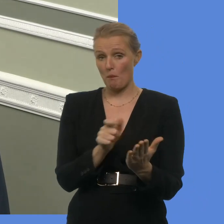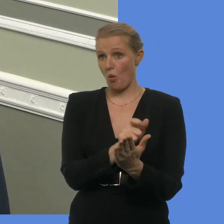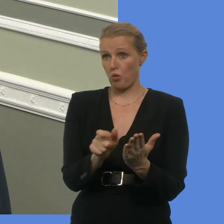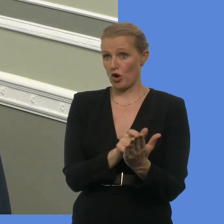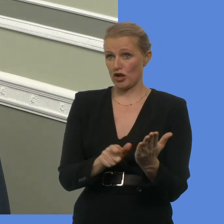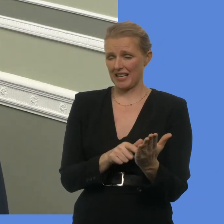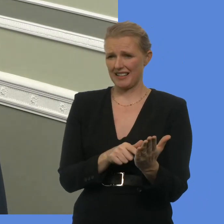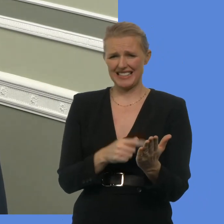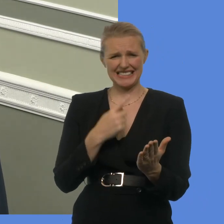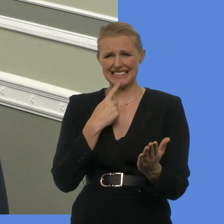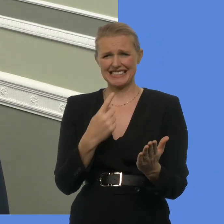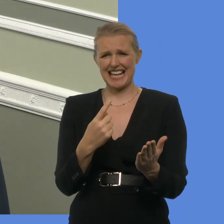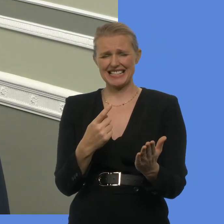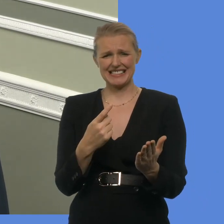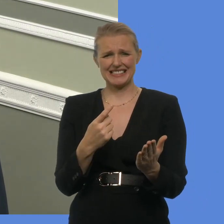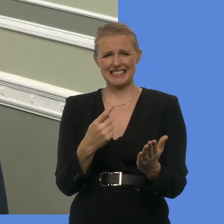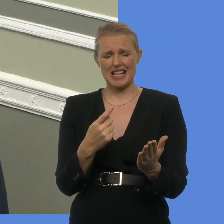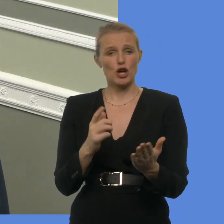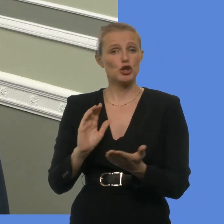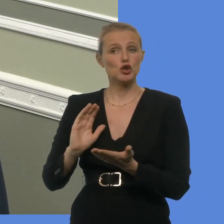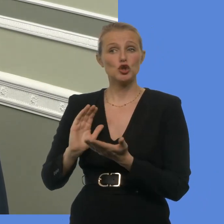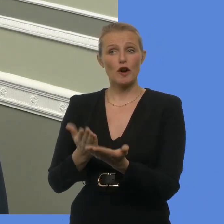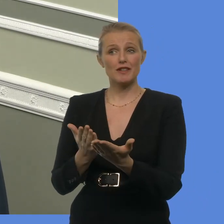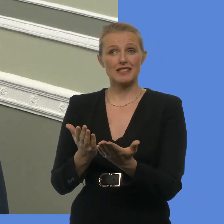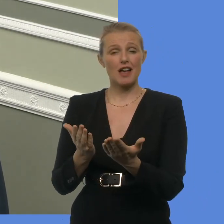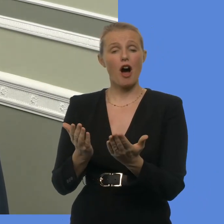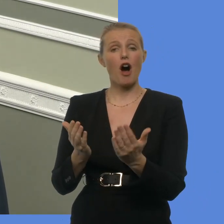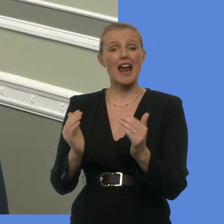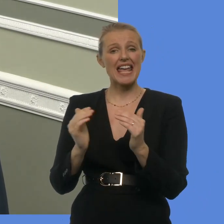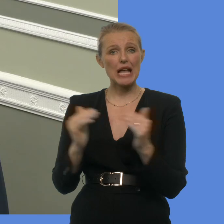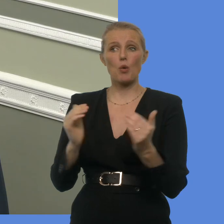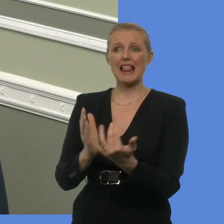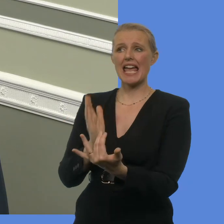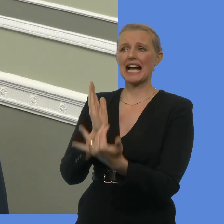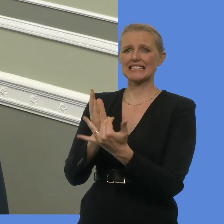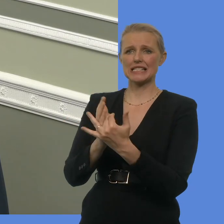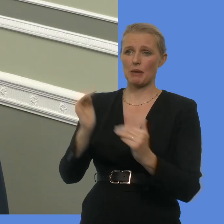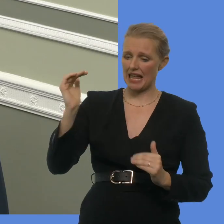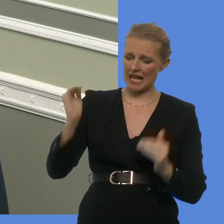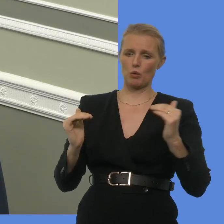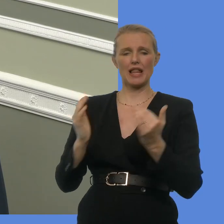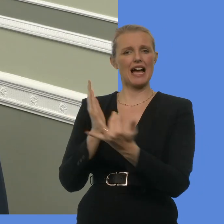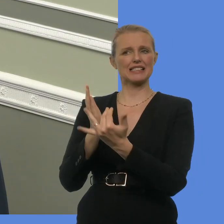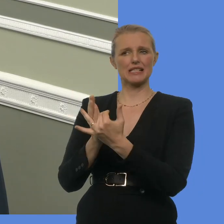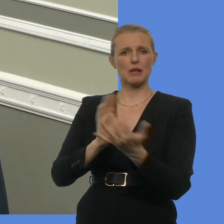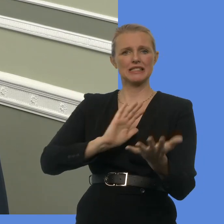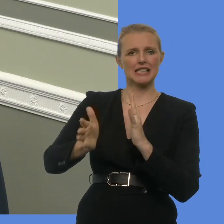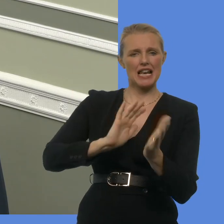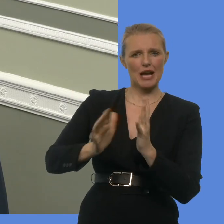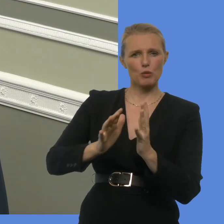It says somewhere about that services are equally accessible in sign language as they